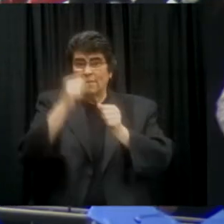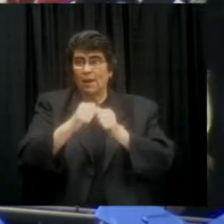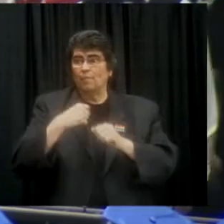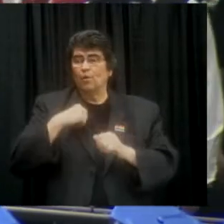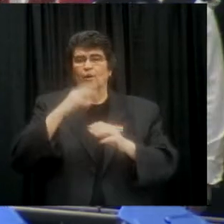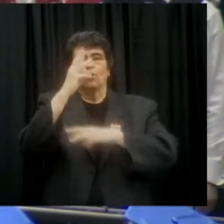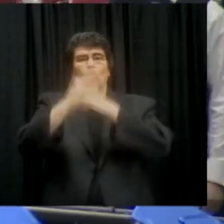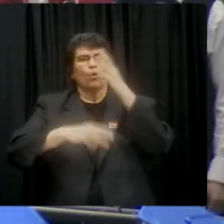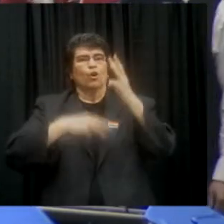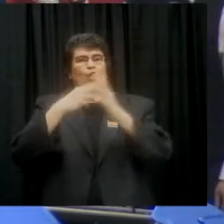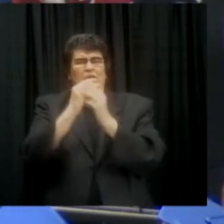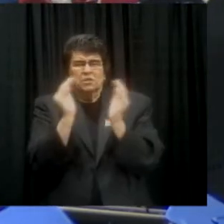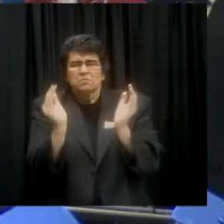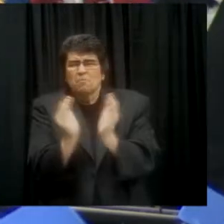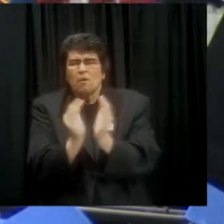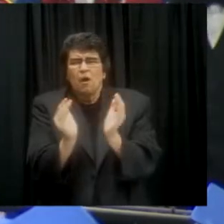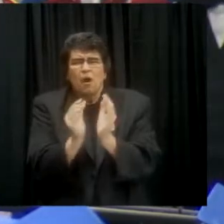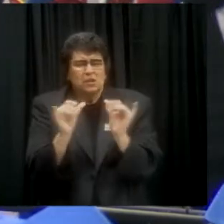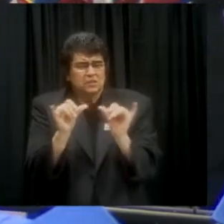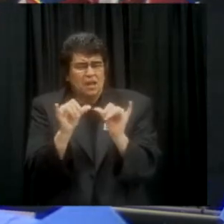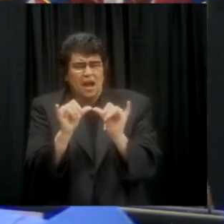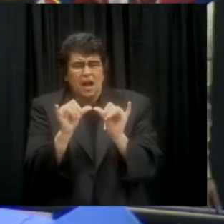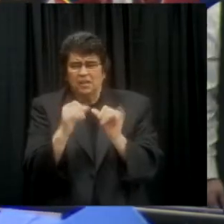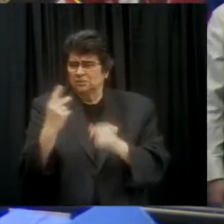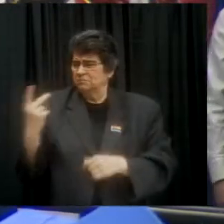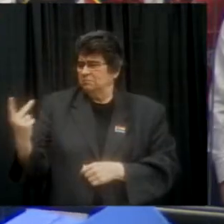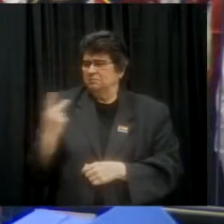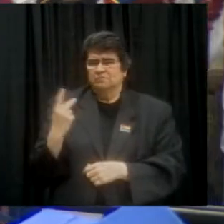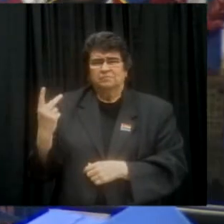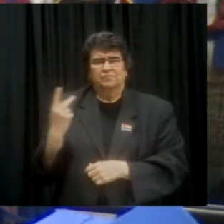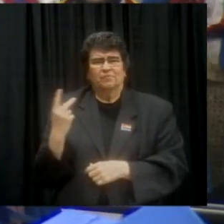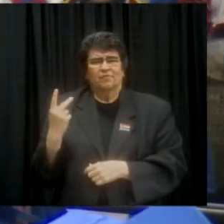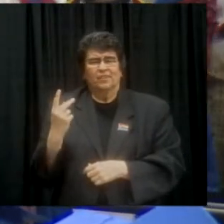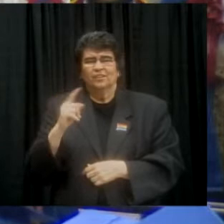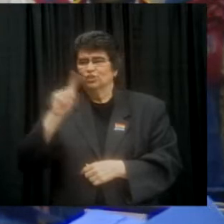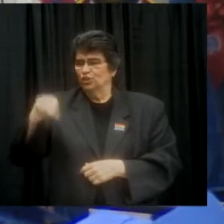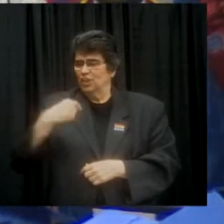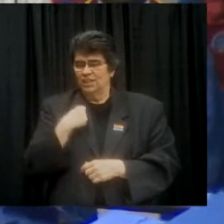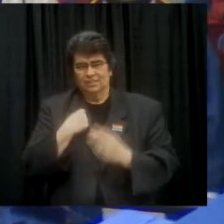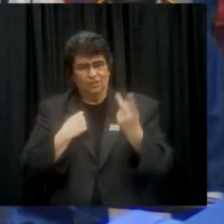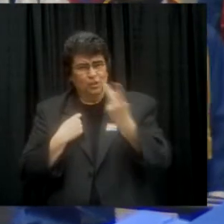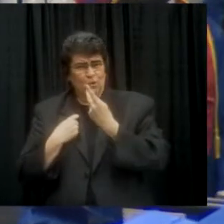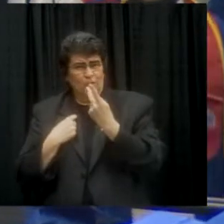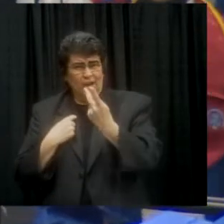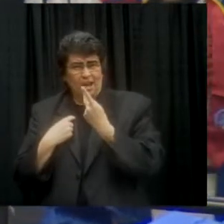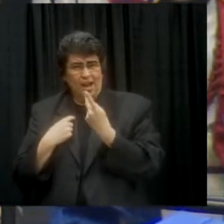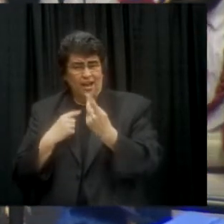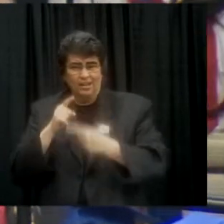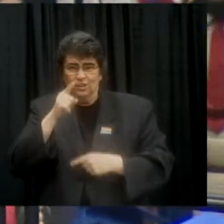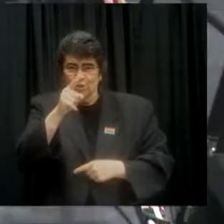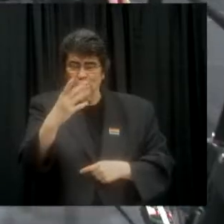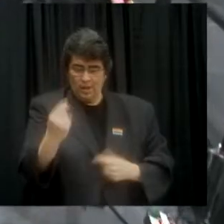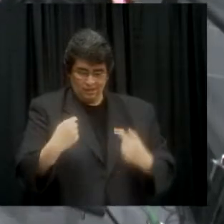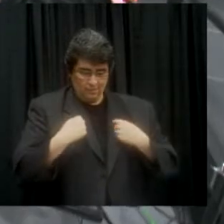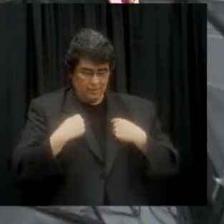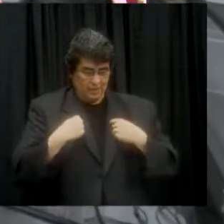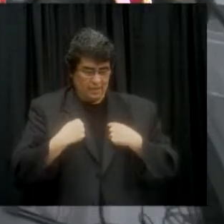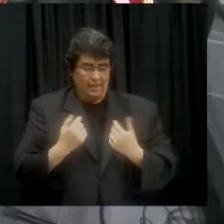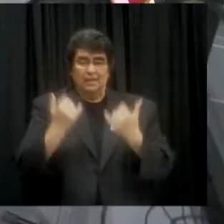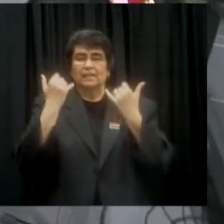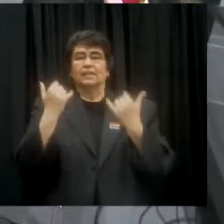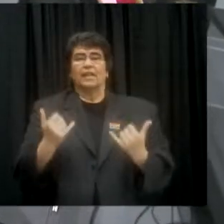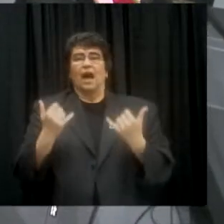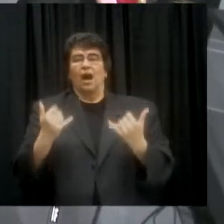Of the world before. It was you and I, just you and I. And now